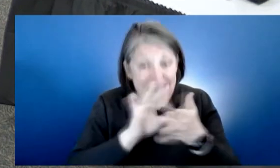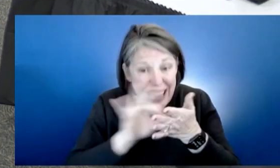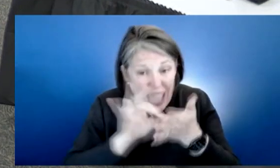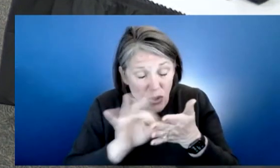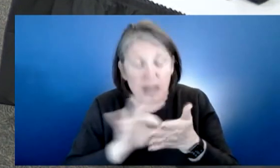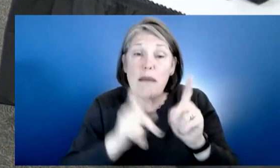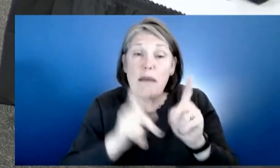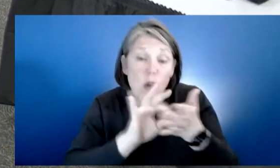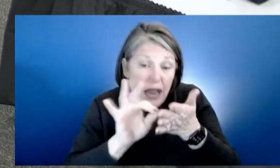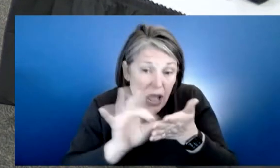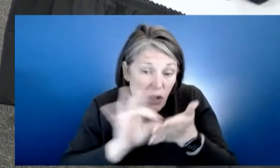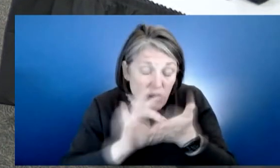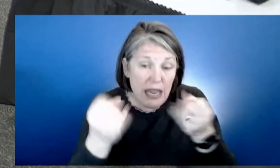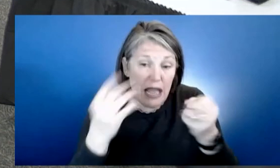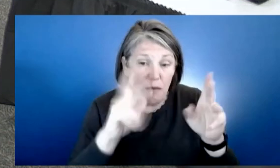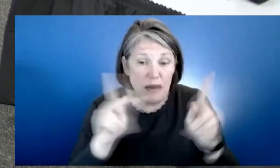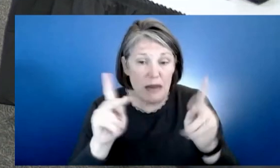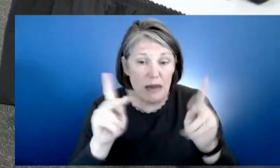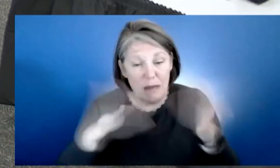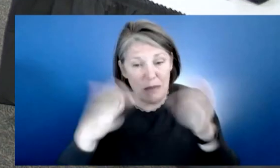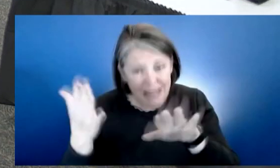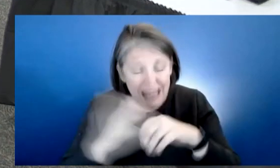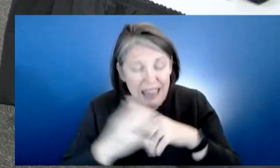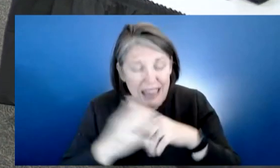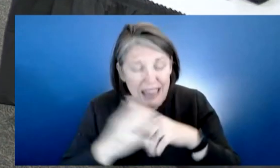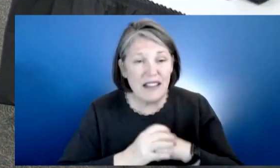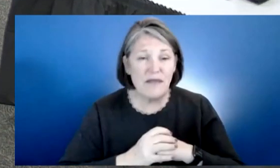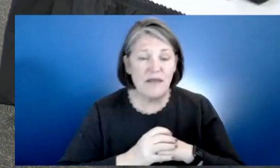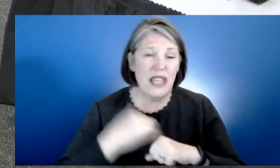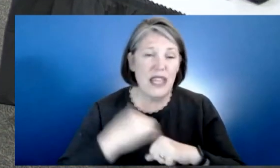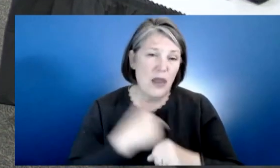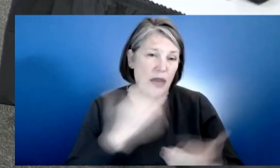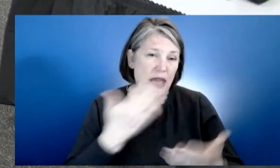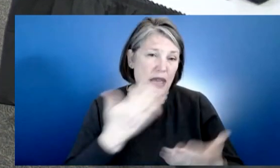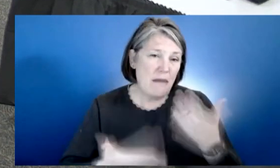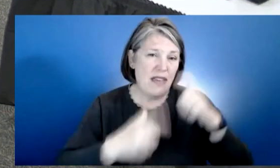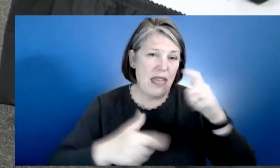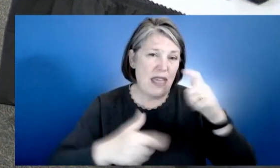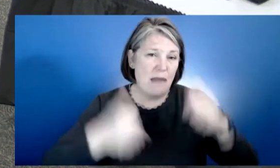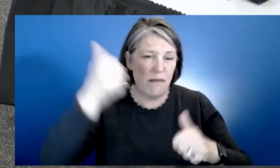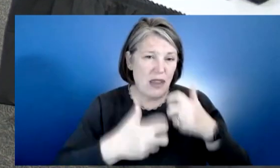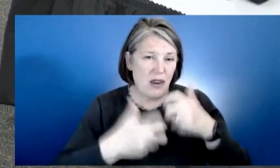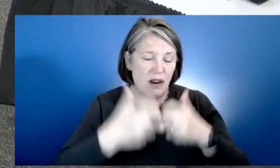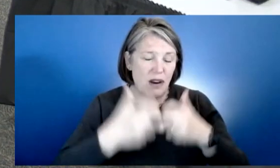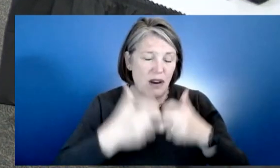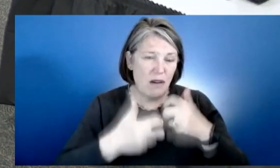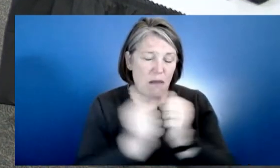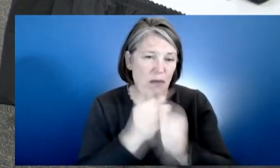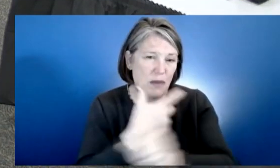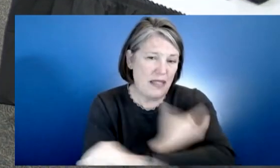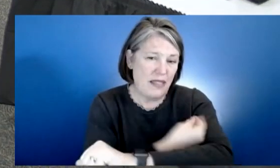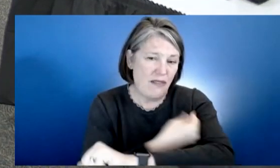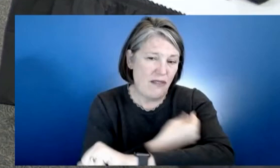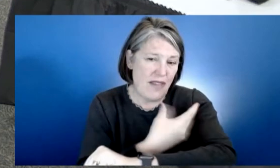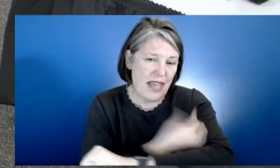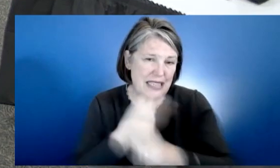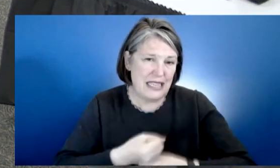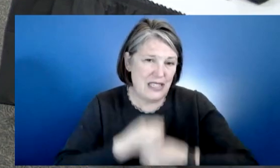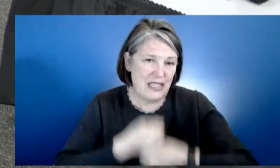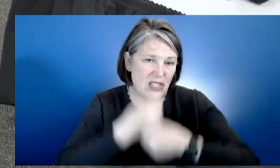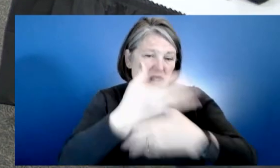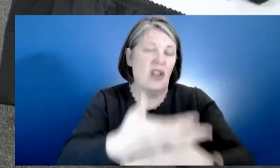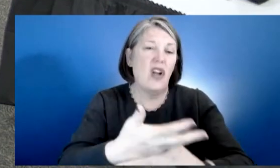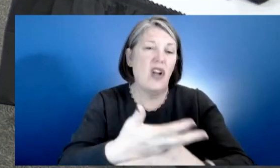And that we might have a bigger problem with the vaccines causing a lower